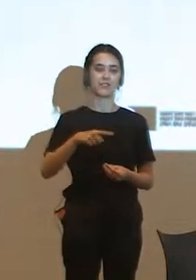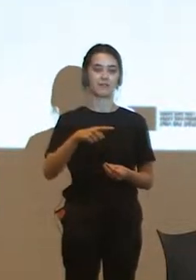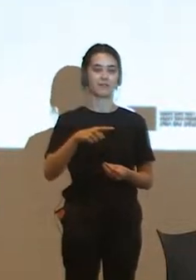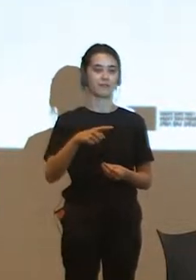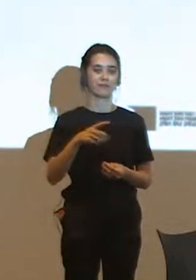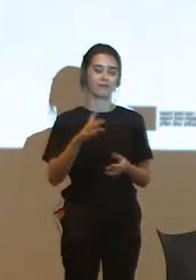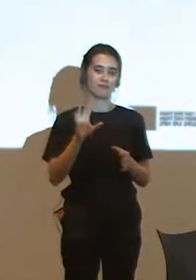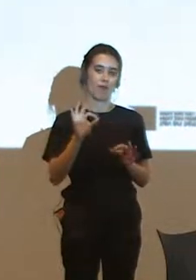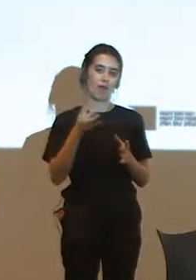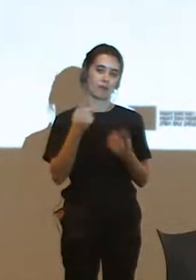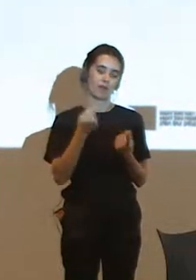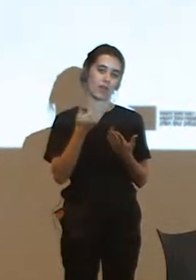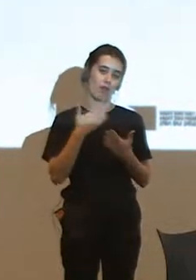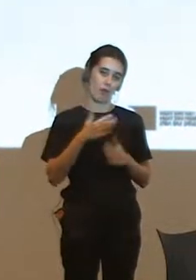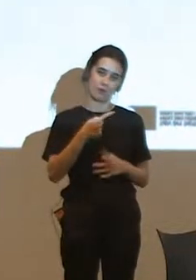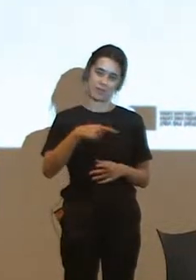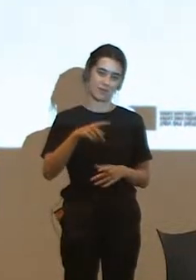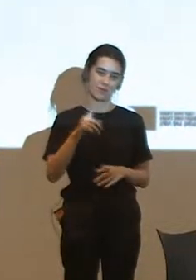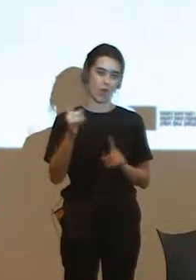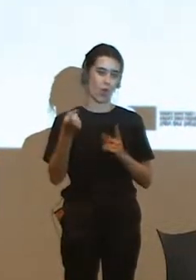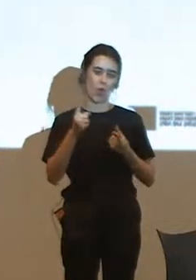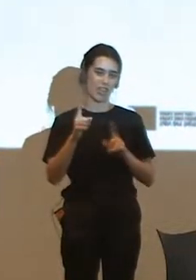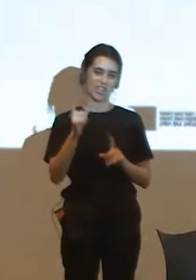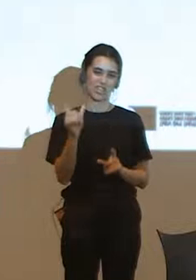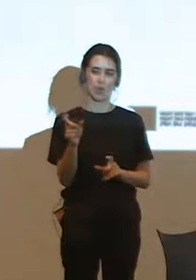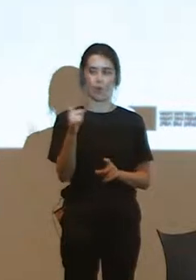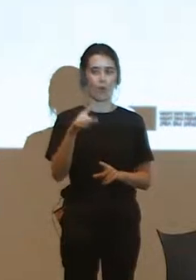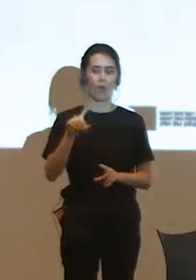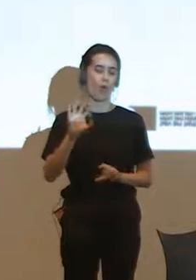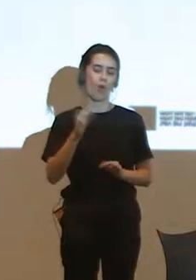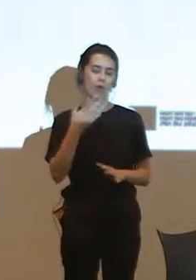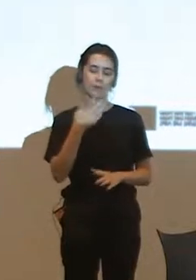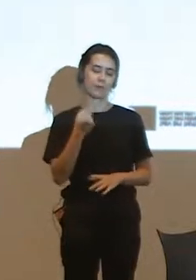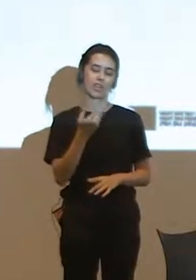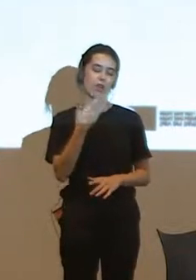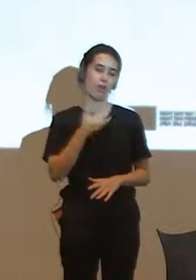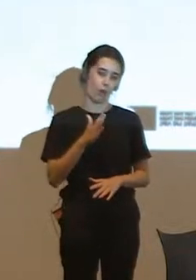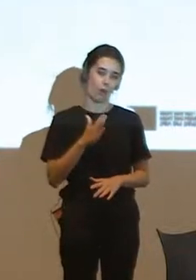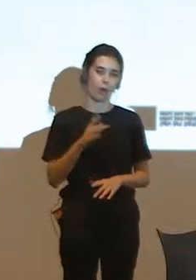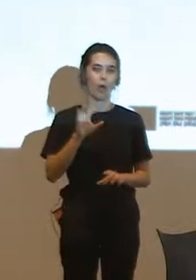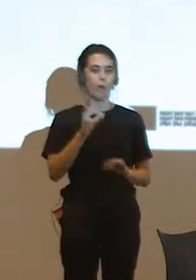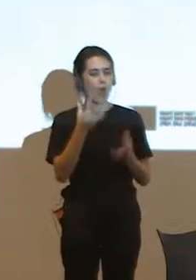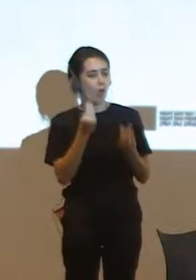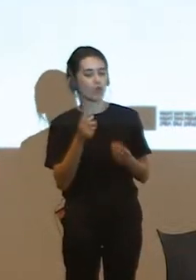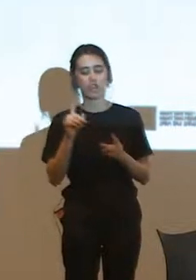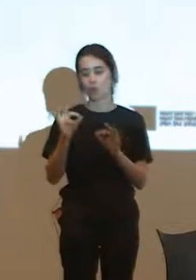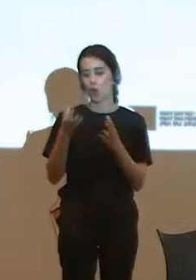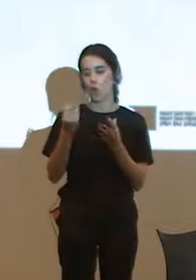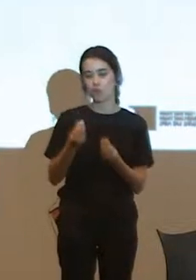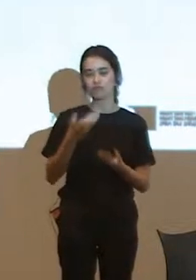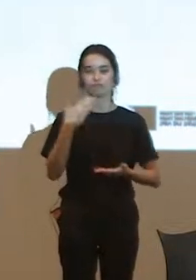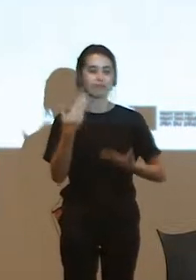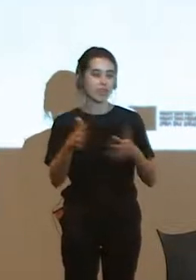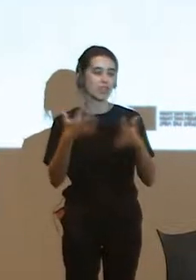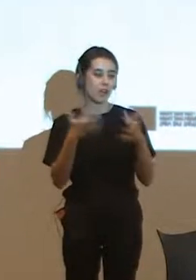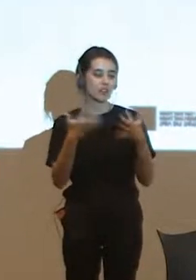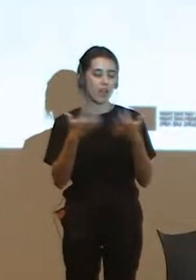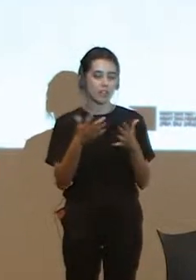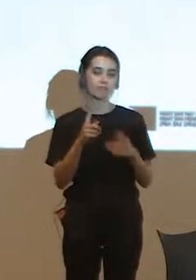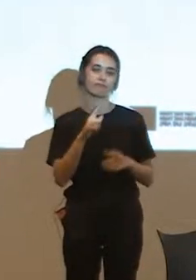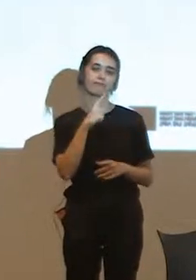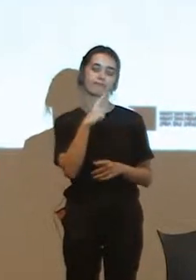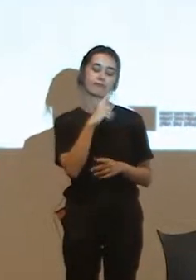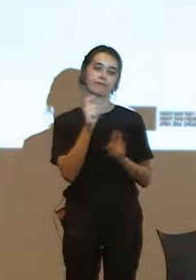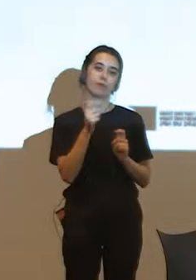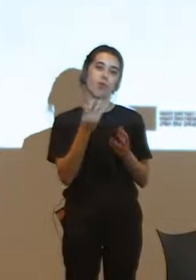initially why you know do we do this thing that many claim to be a national security issue as opposed to human